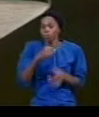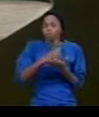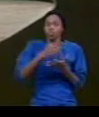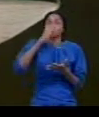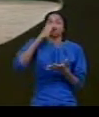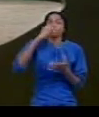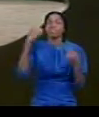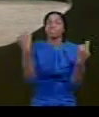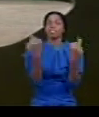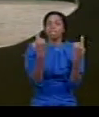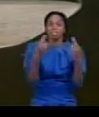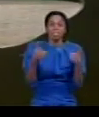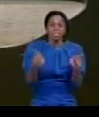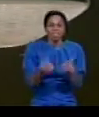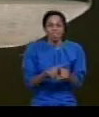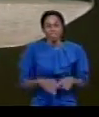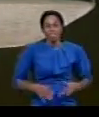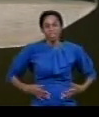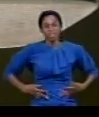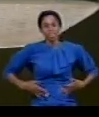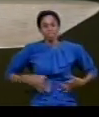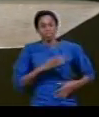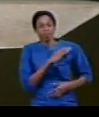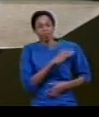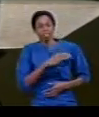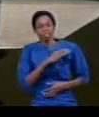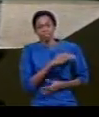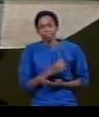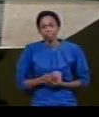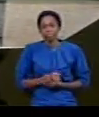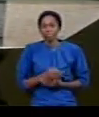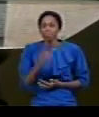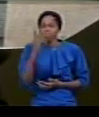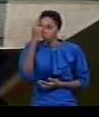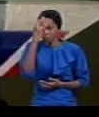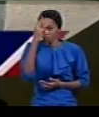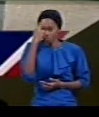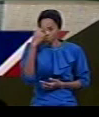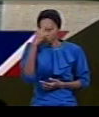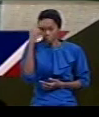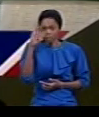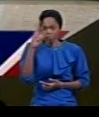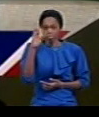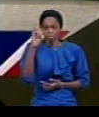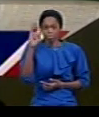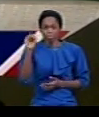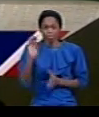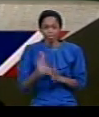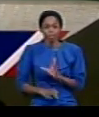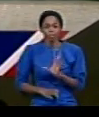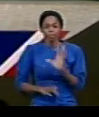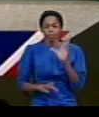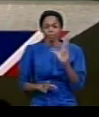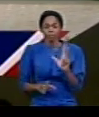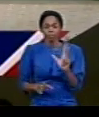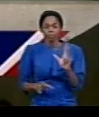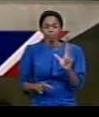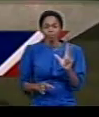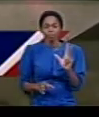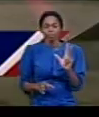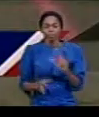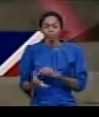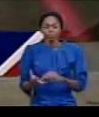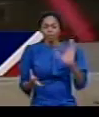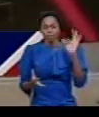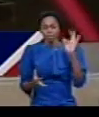his habitual character. Romans chapter 3, reading from verse 19. It